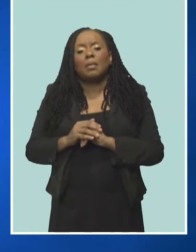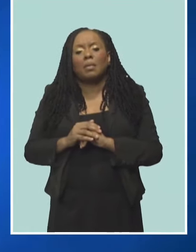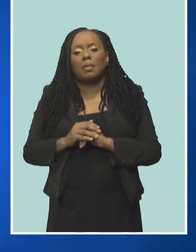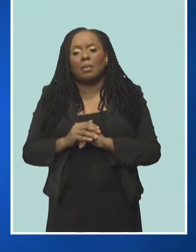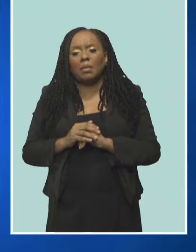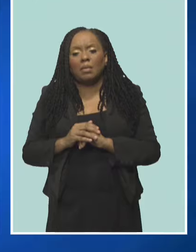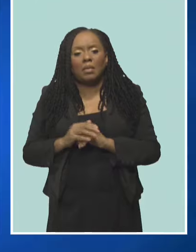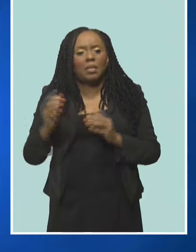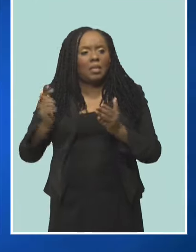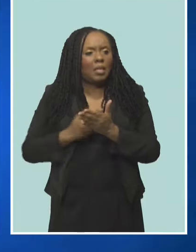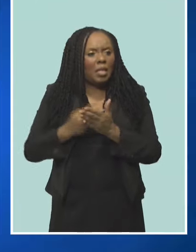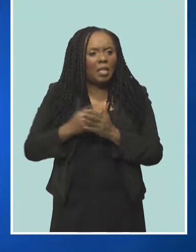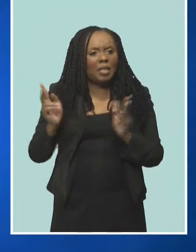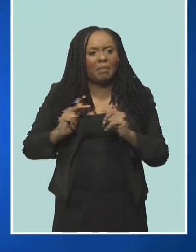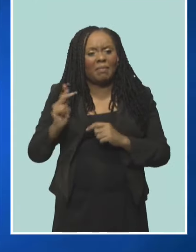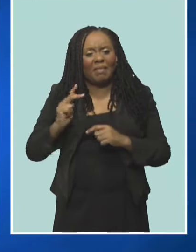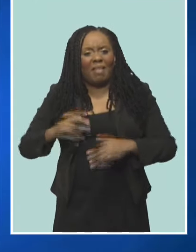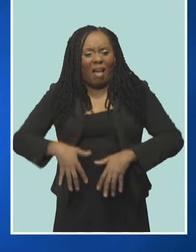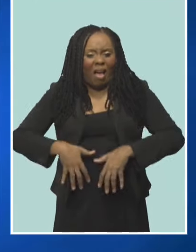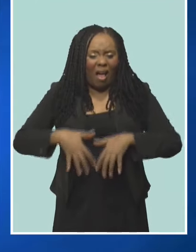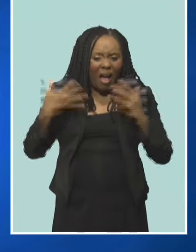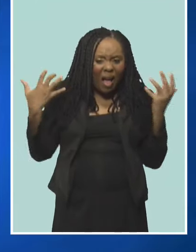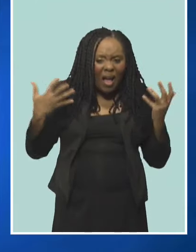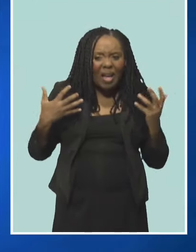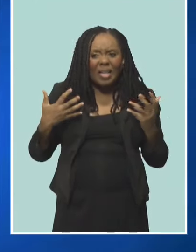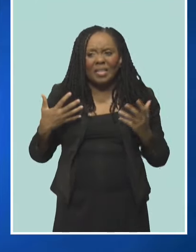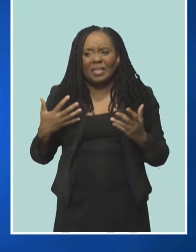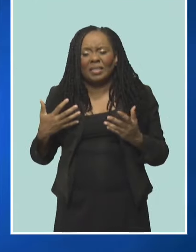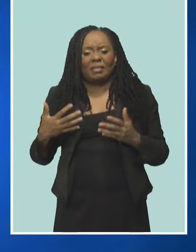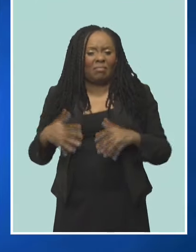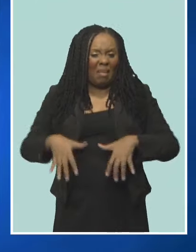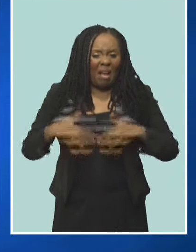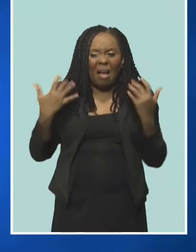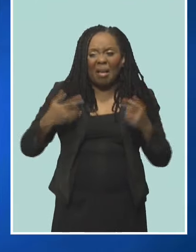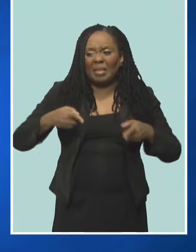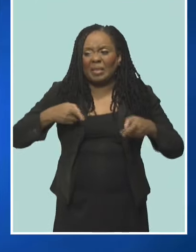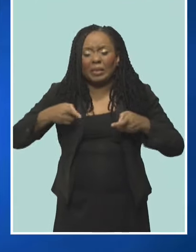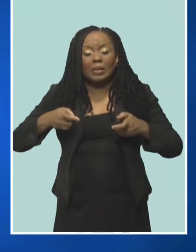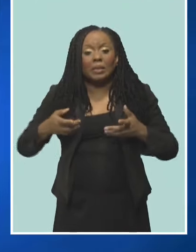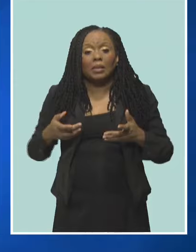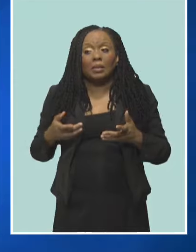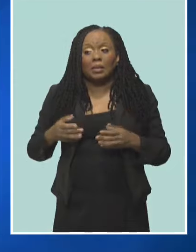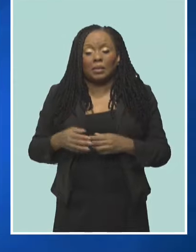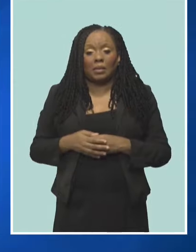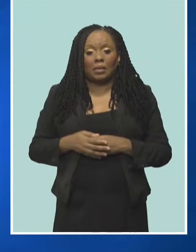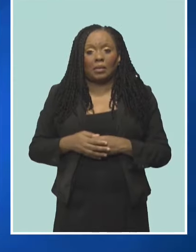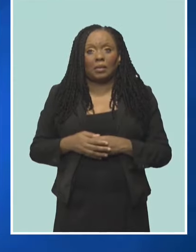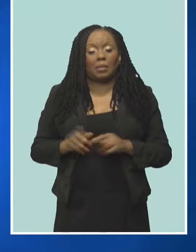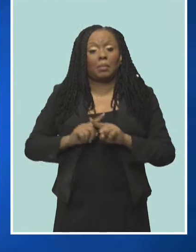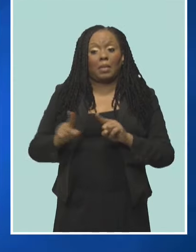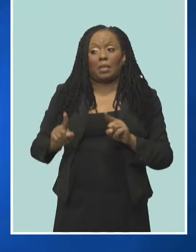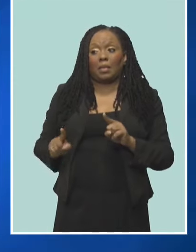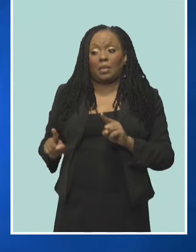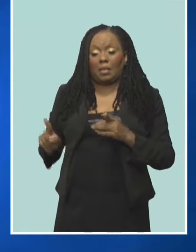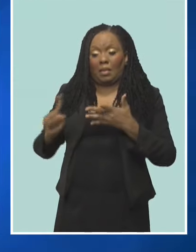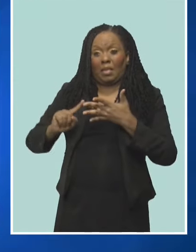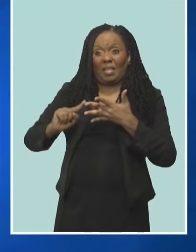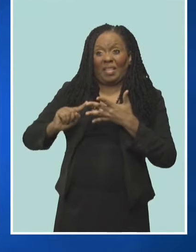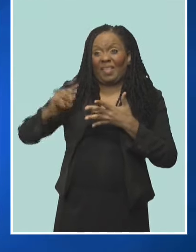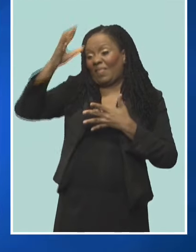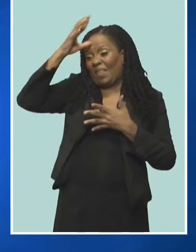angry, the whole question of anger management, some of these things. But the other thing is for fathers, hugging